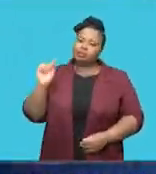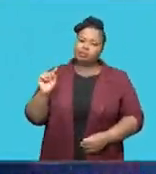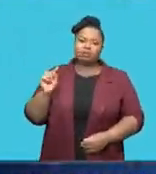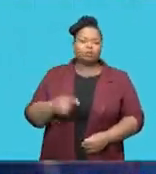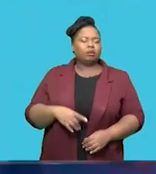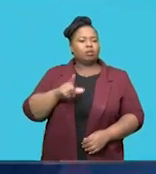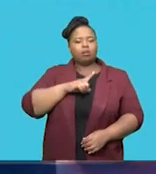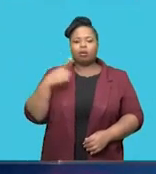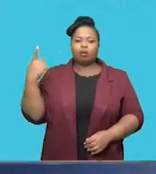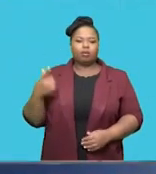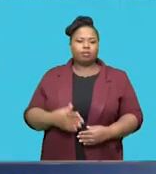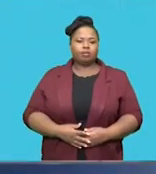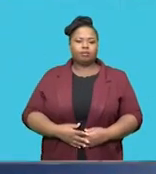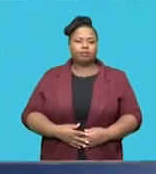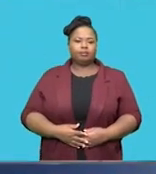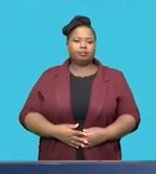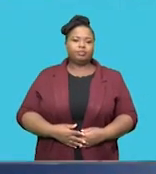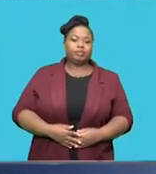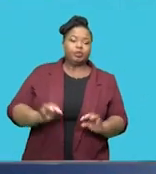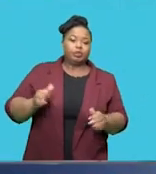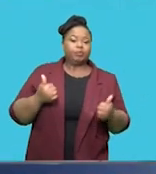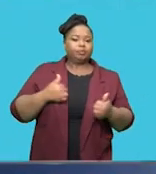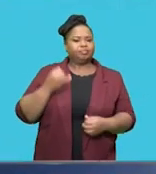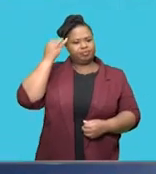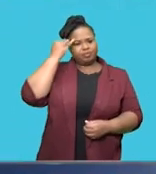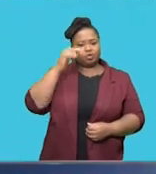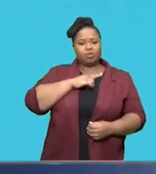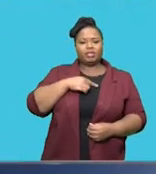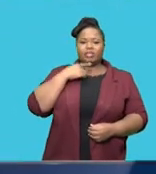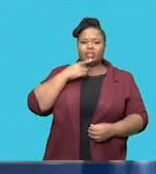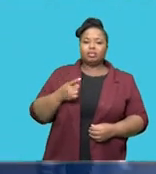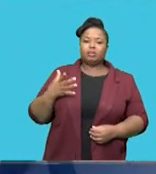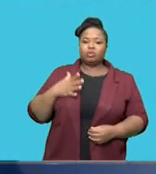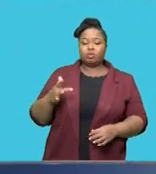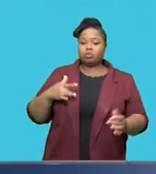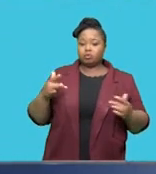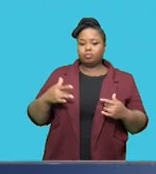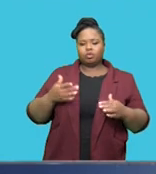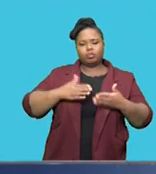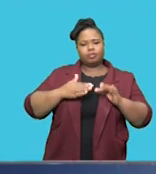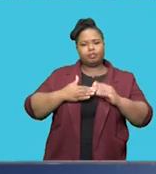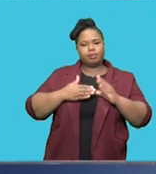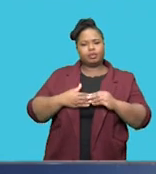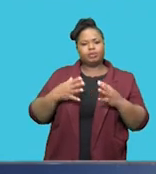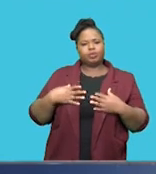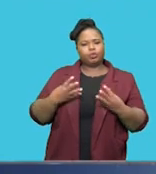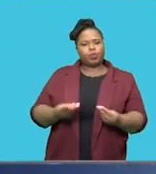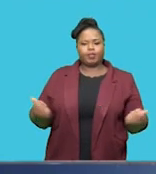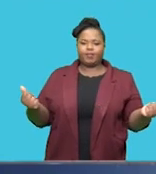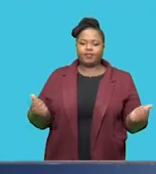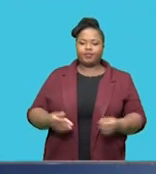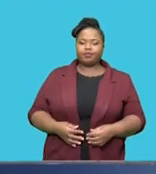far too long. An initiative that they wanted to address concerns of the community, not because